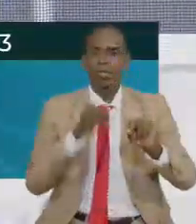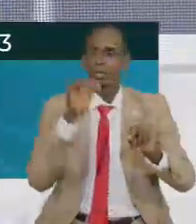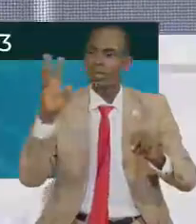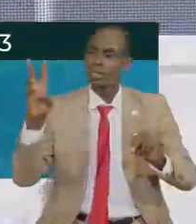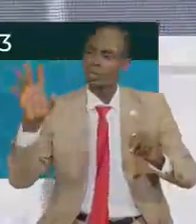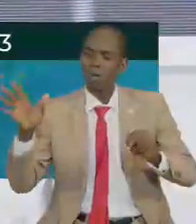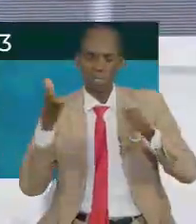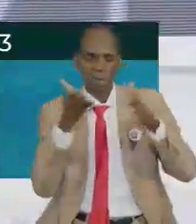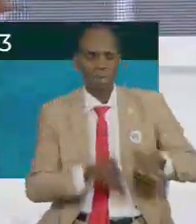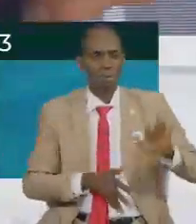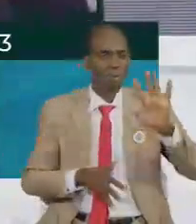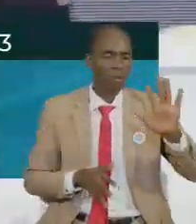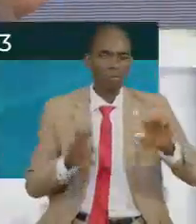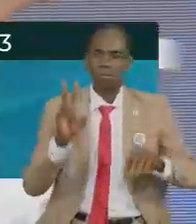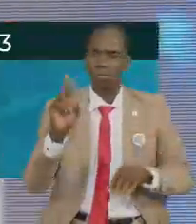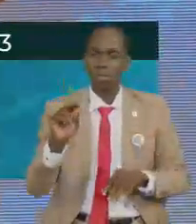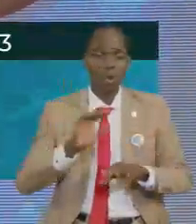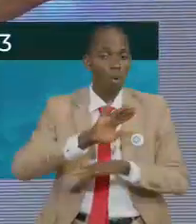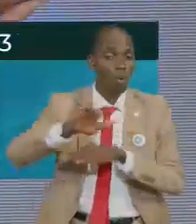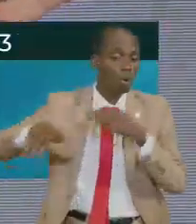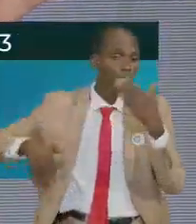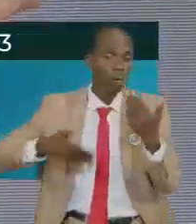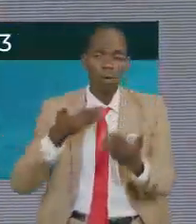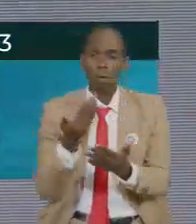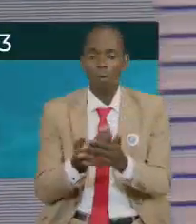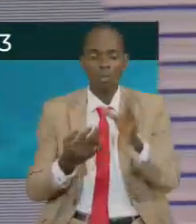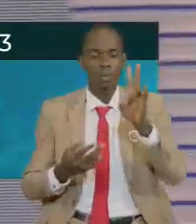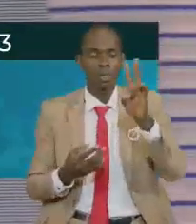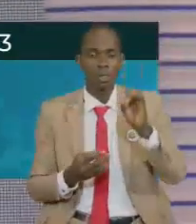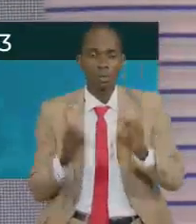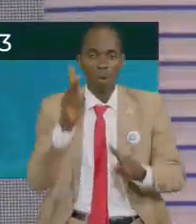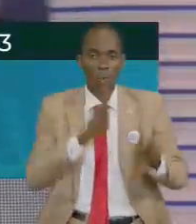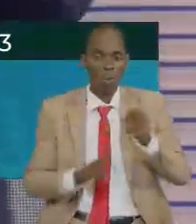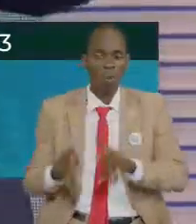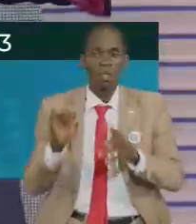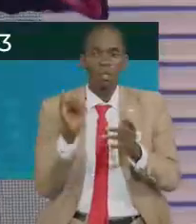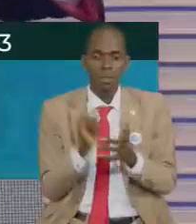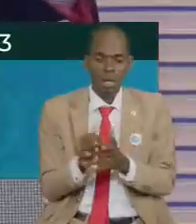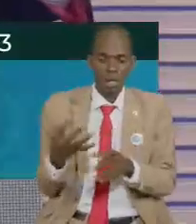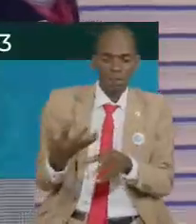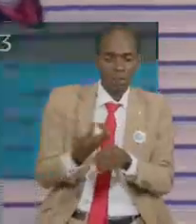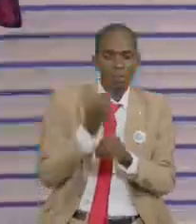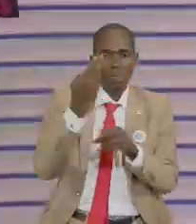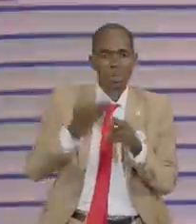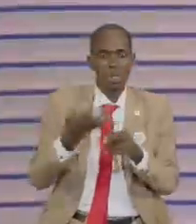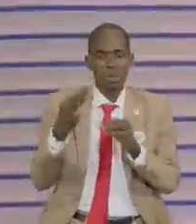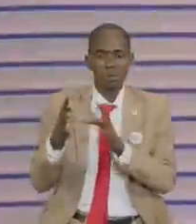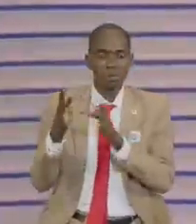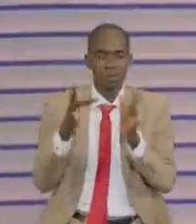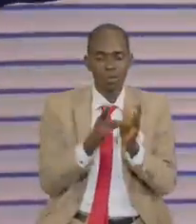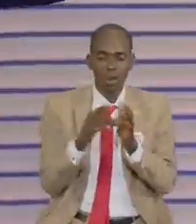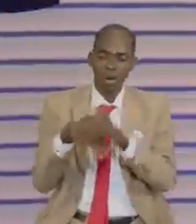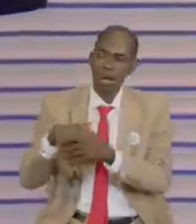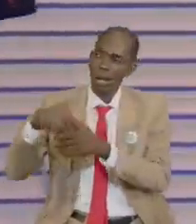65 remaining five, all of them that took the name of Jesus were them into